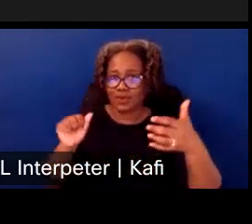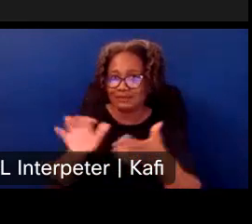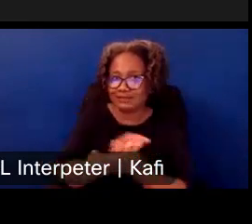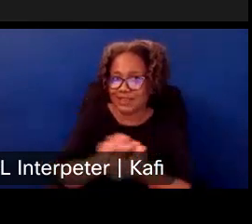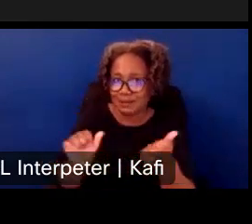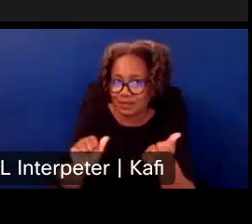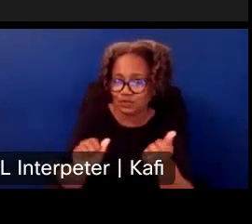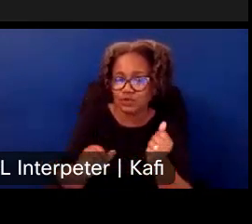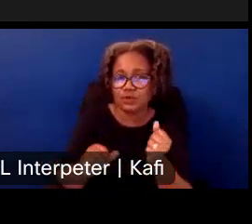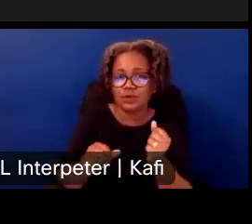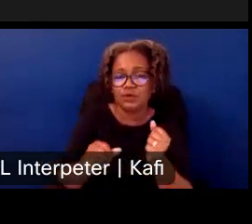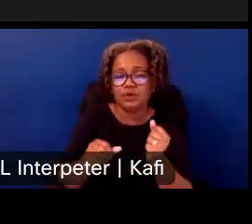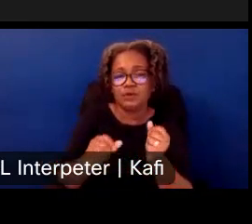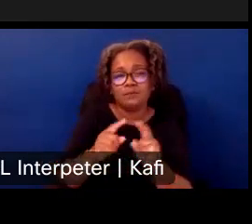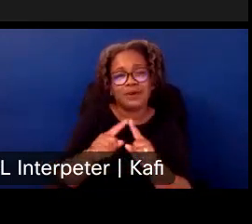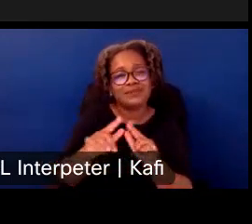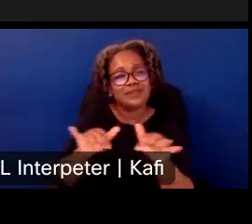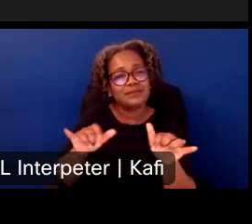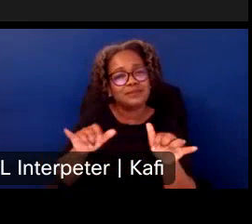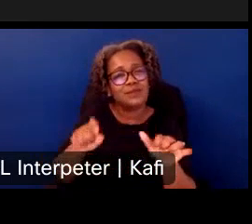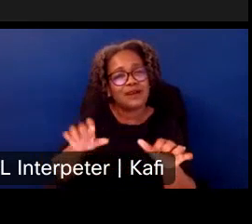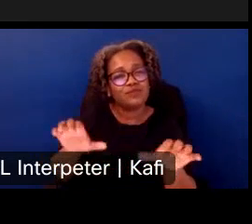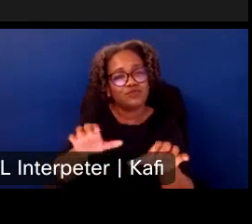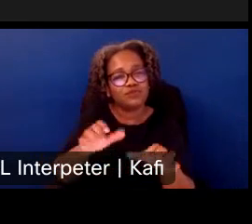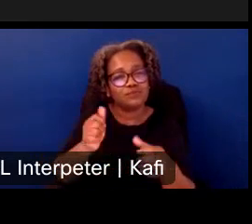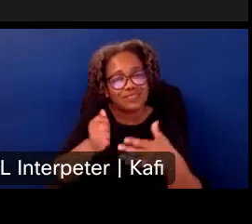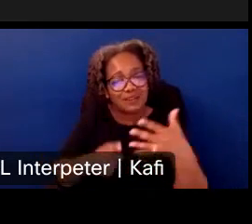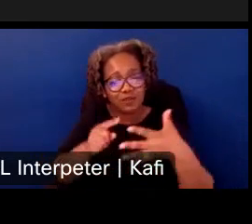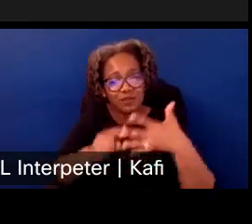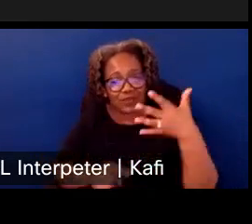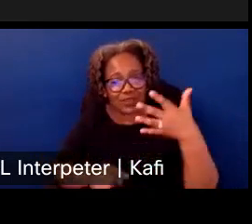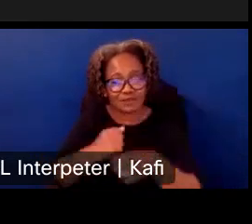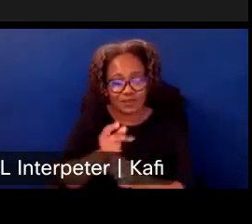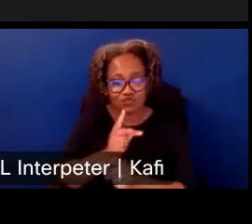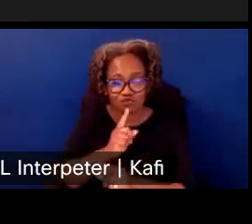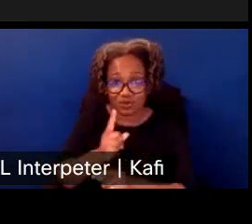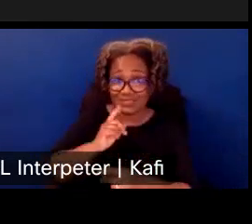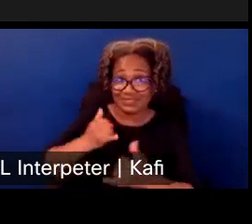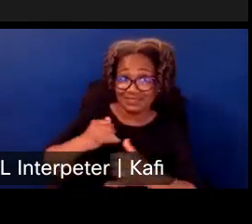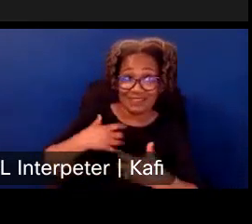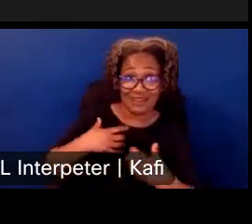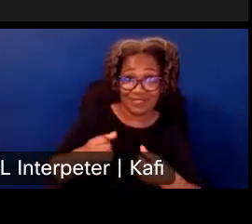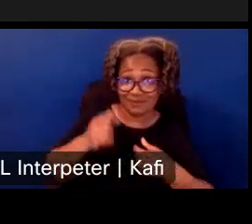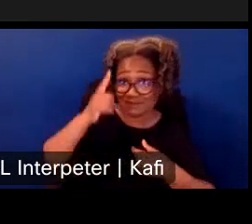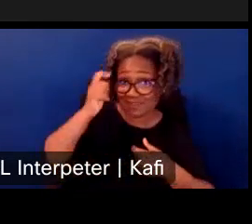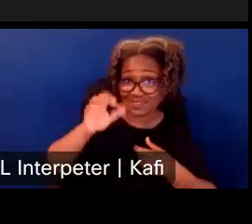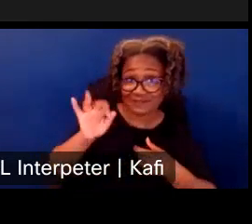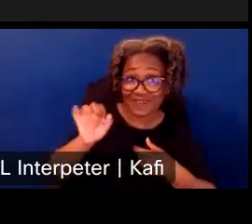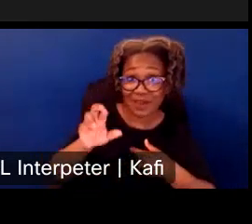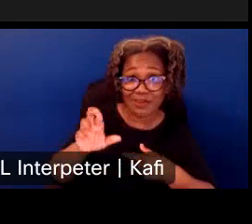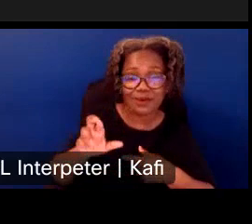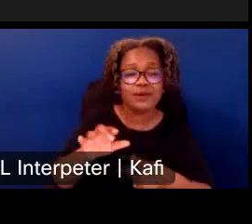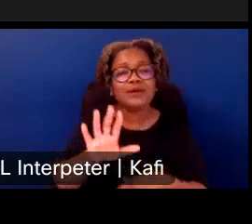things is understanding that it's a fiber. We can talk about something as simple as the clothes that you wear. You